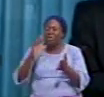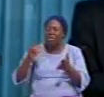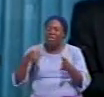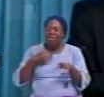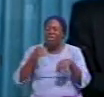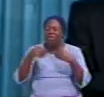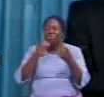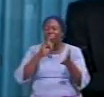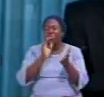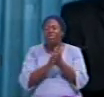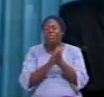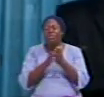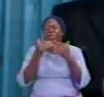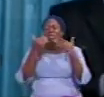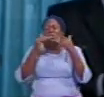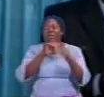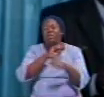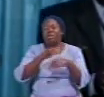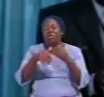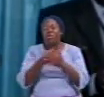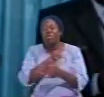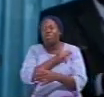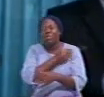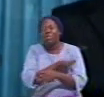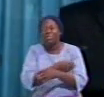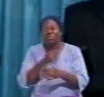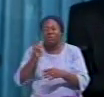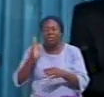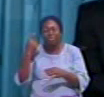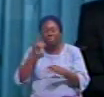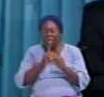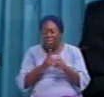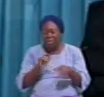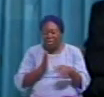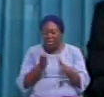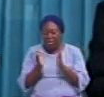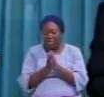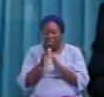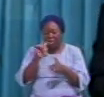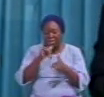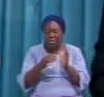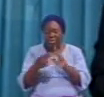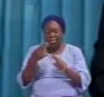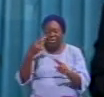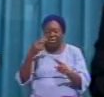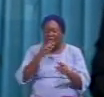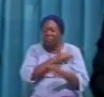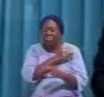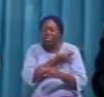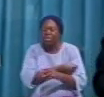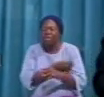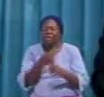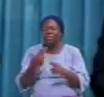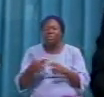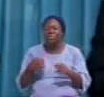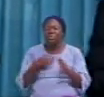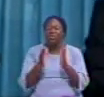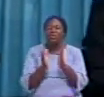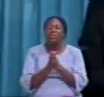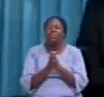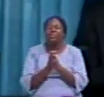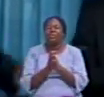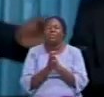you the praise. Thank you, Almighty God, for answering our prayer. In Jesus' mighty name, we